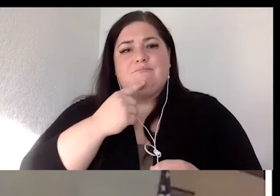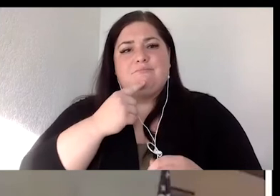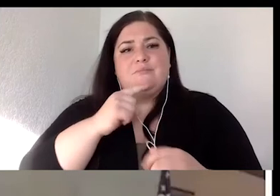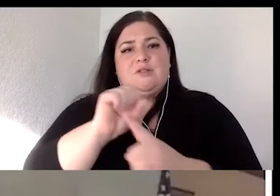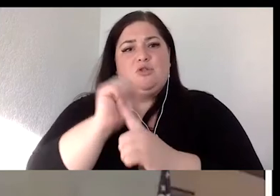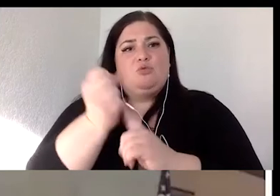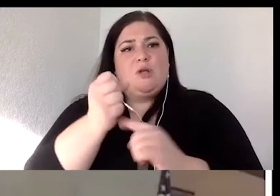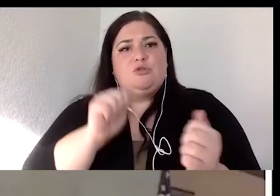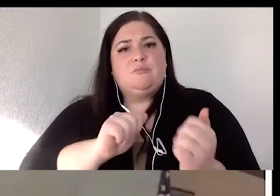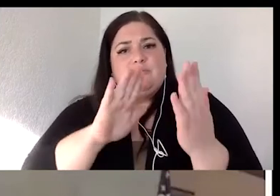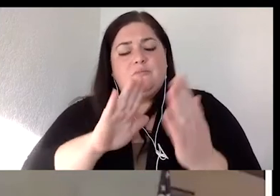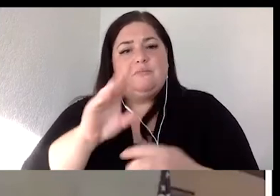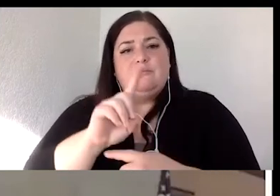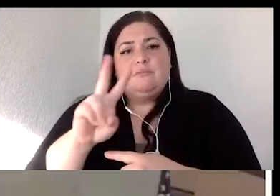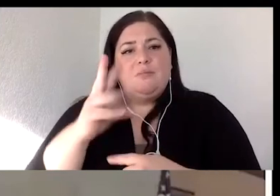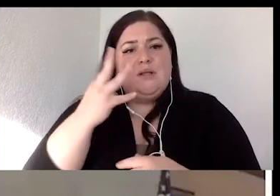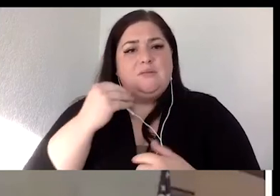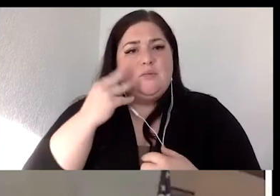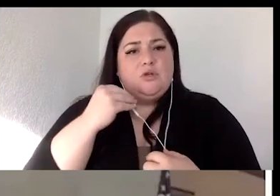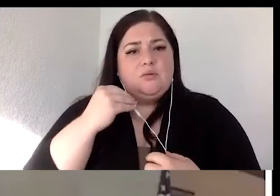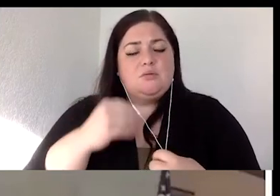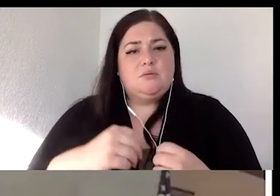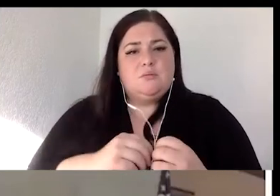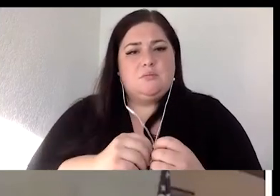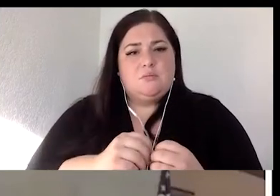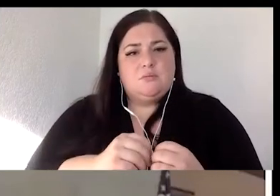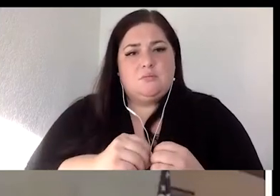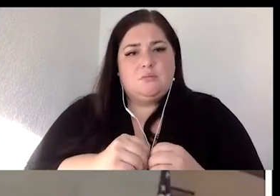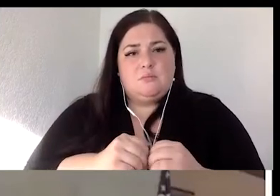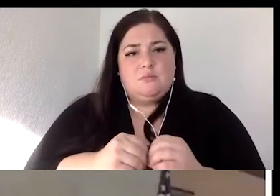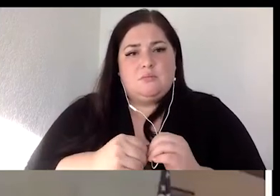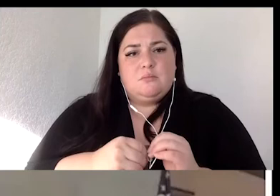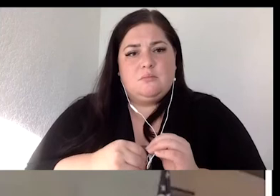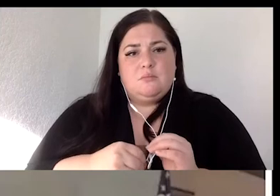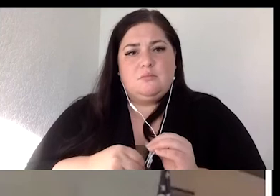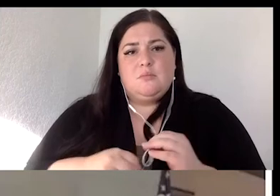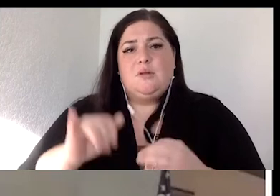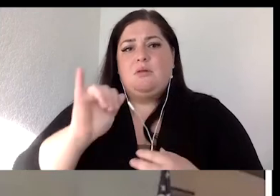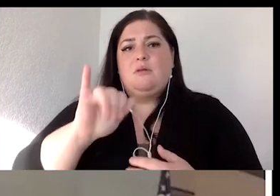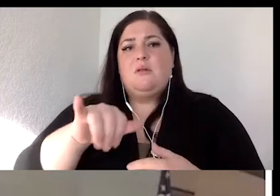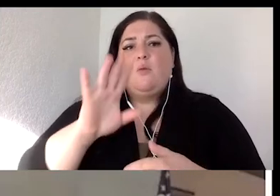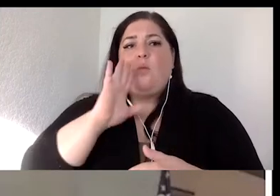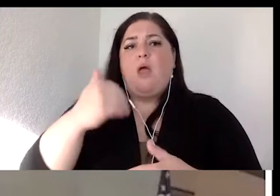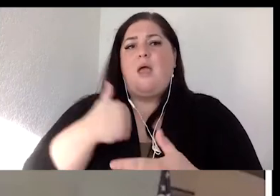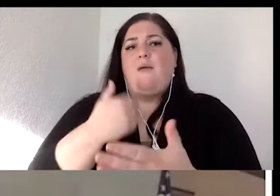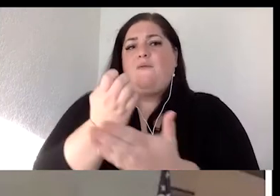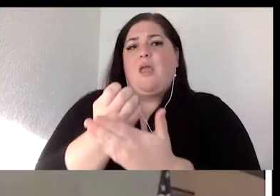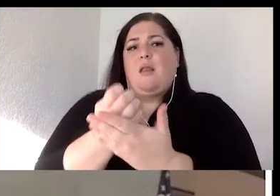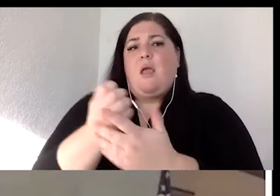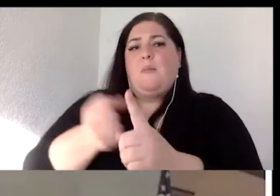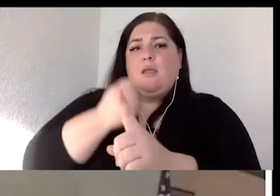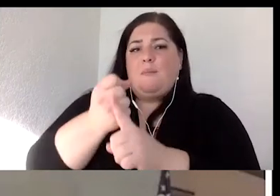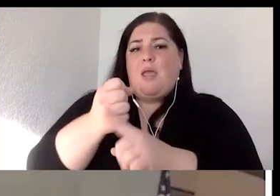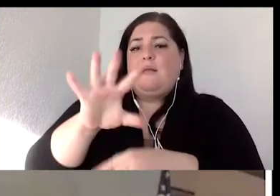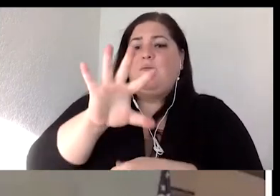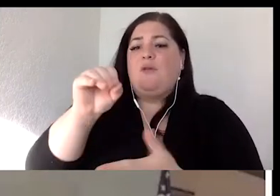DV experience by the time they're 64 will have had an economic impact of $50,000